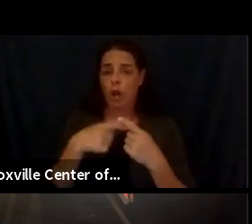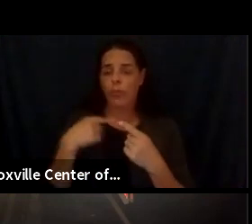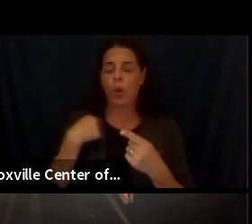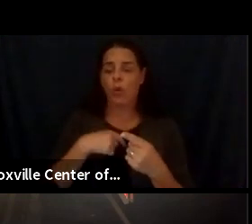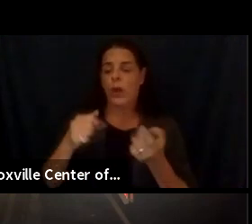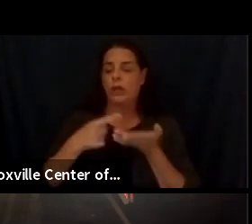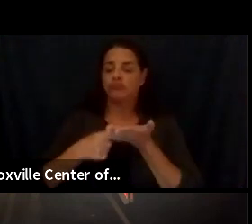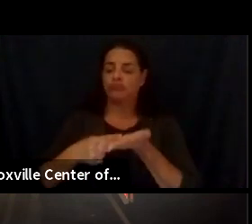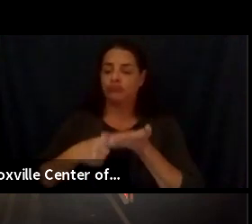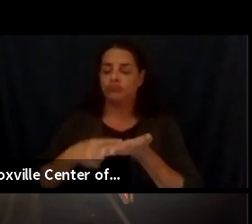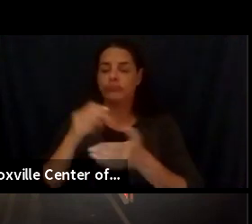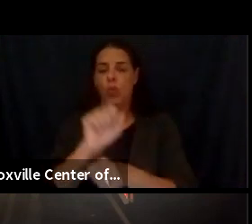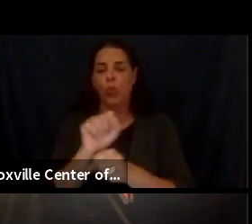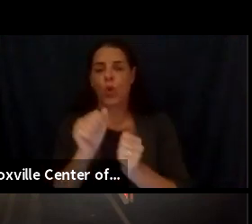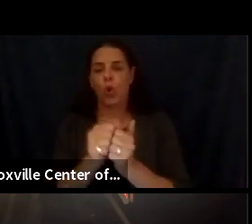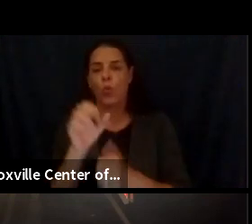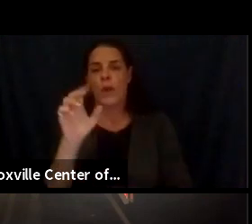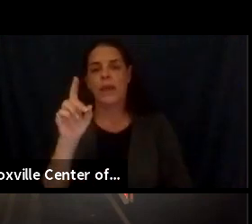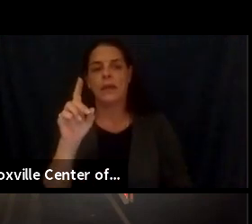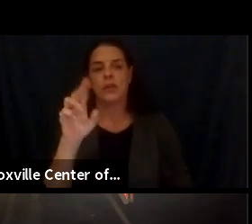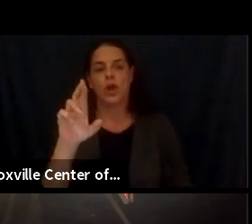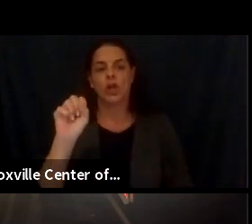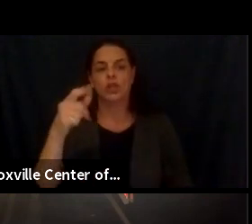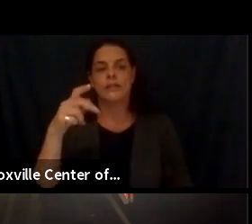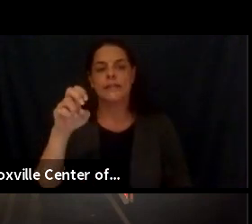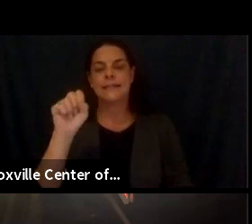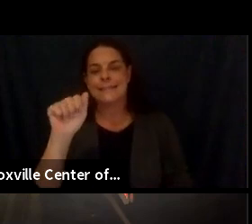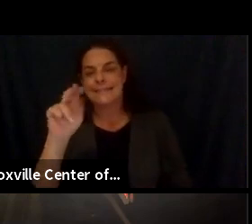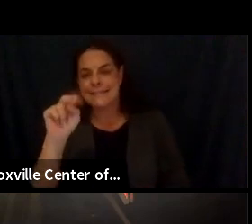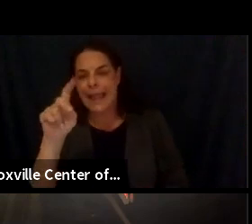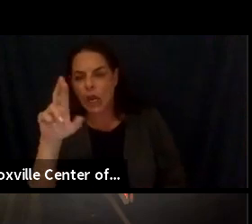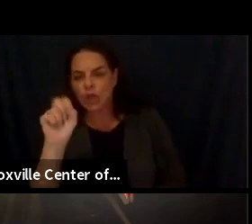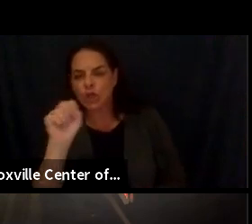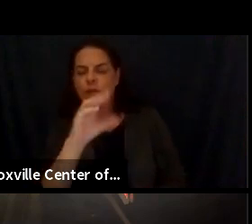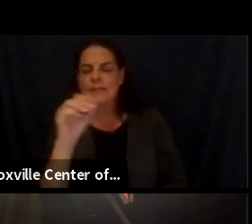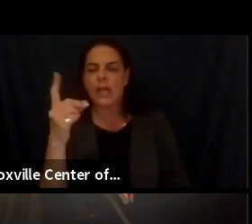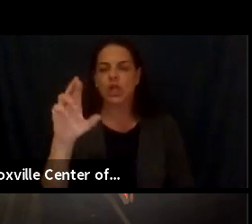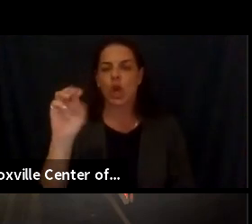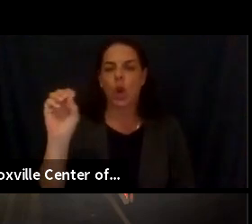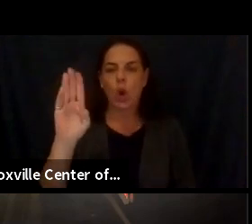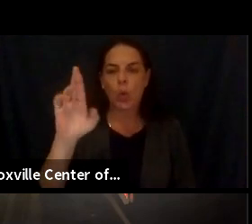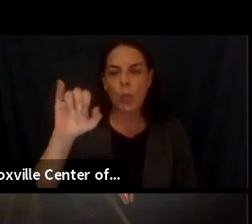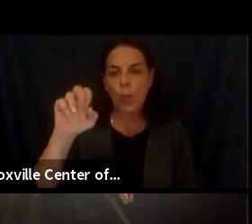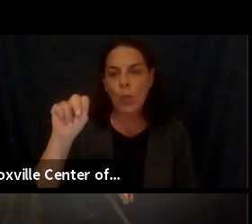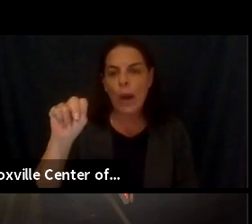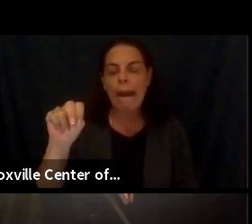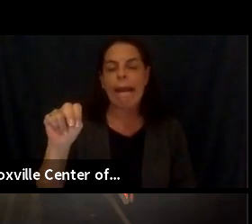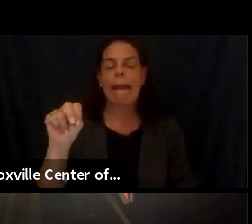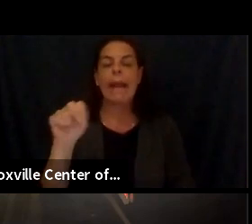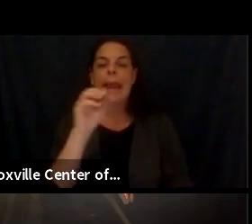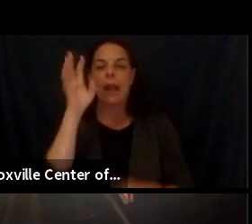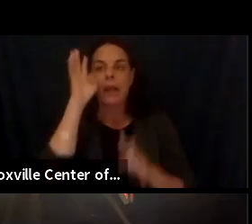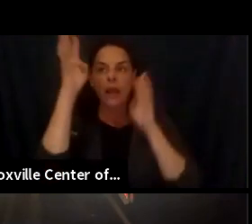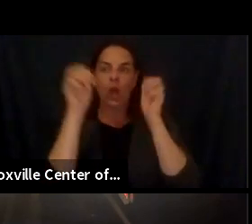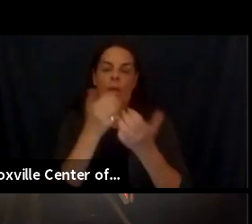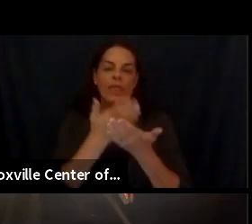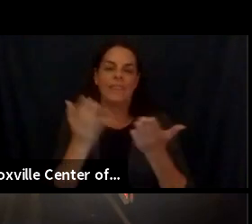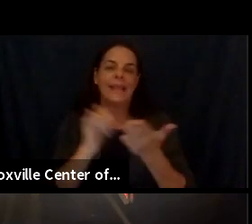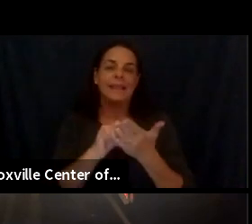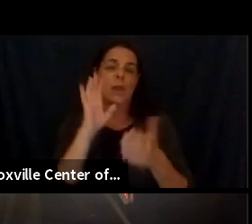and Dr. O'Brien if he's spearheading this, and come up with things that will work for